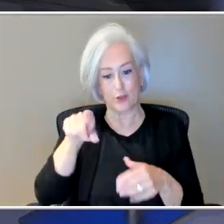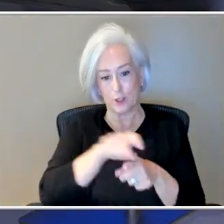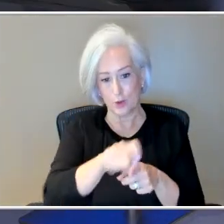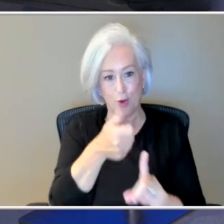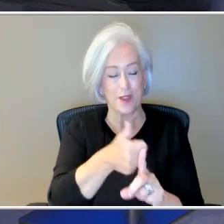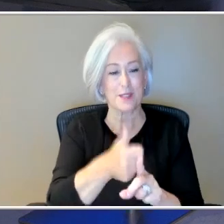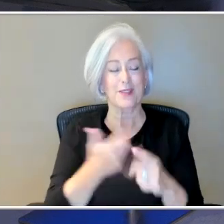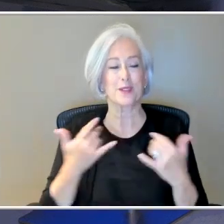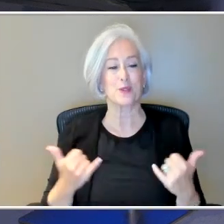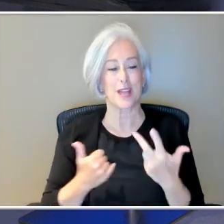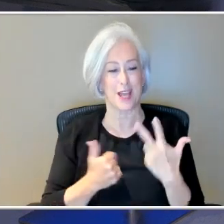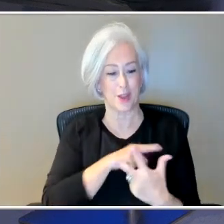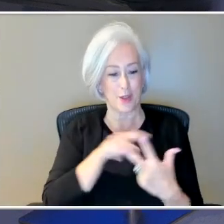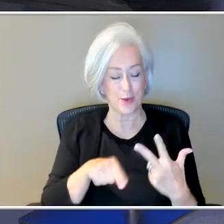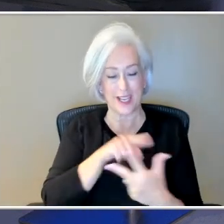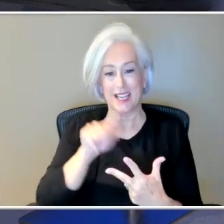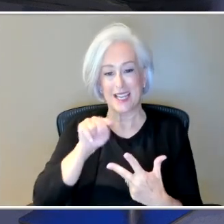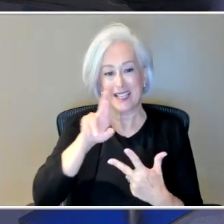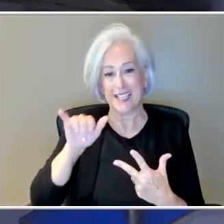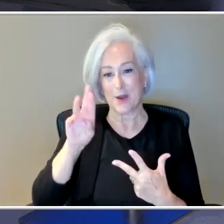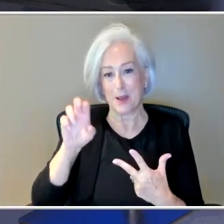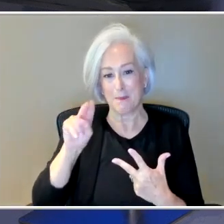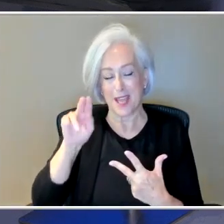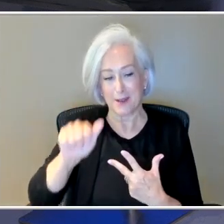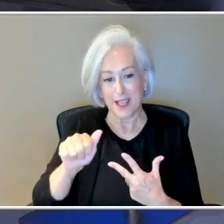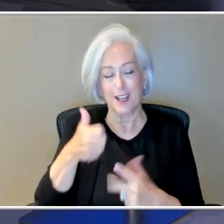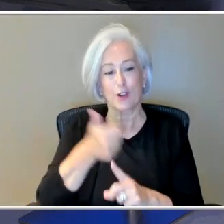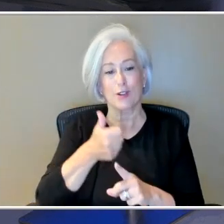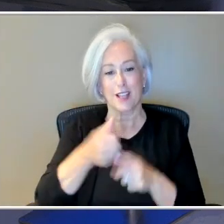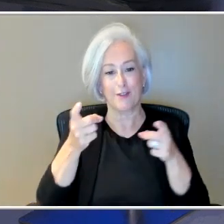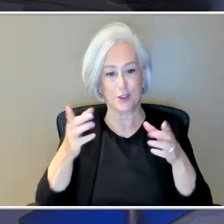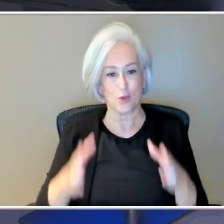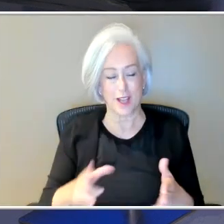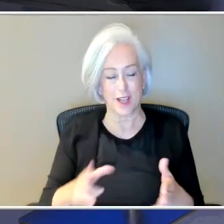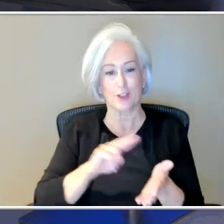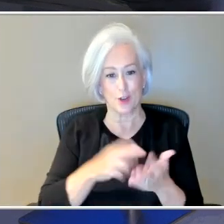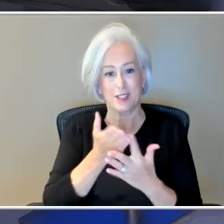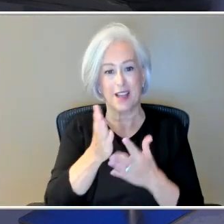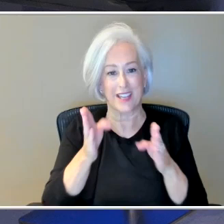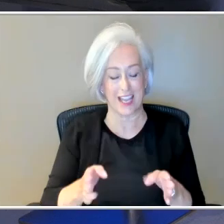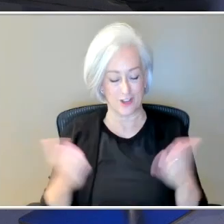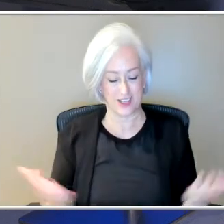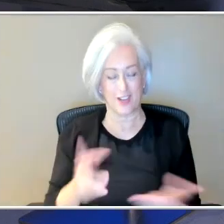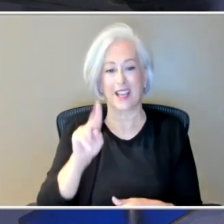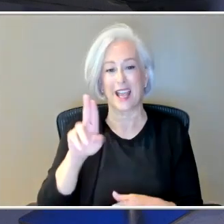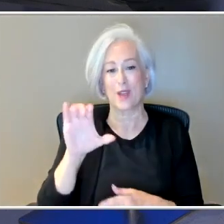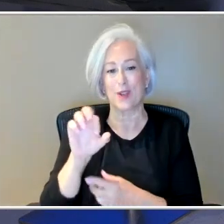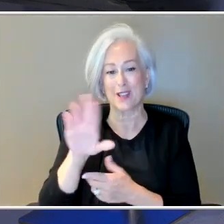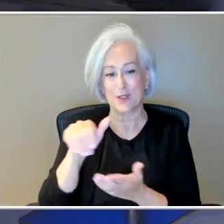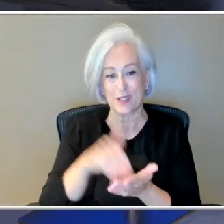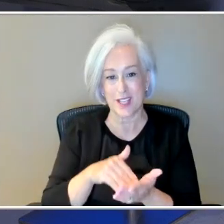navigators. Terry Bandman is right here next to me. She's the Director of Nurse Navigation at the University of Kansas Cancer Center. Good to have you. Good morning. She works with